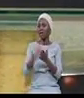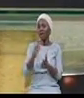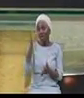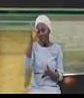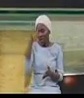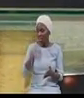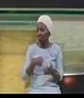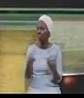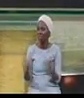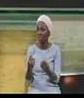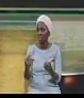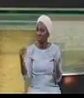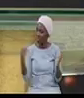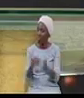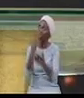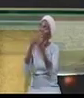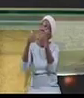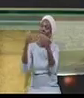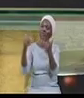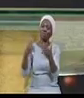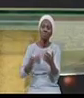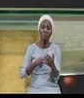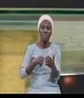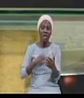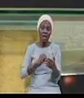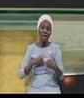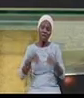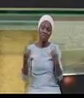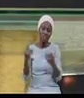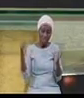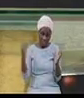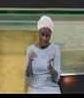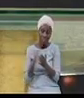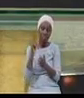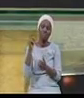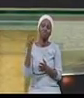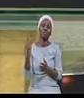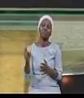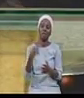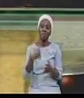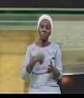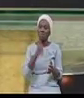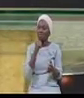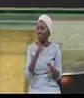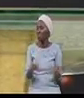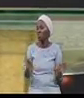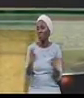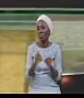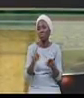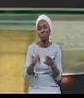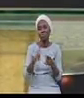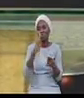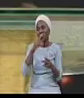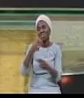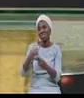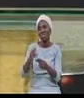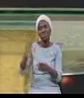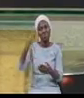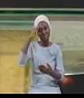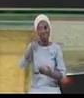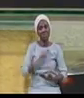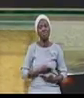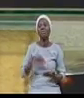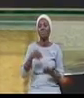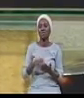sinned against heaven and in thy sight, and I'm no more worthy to be called thy son. But